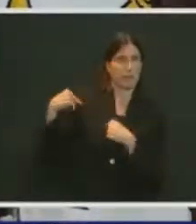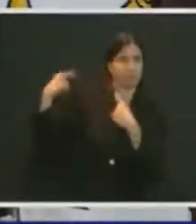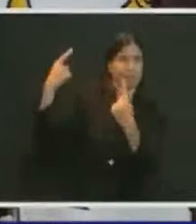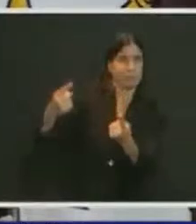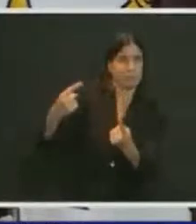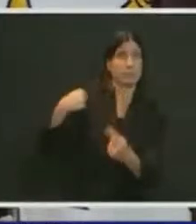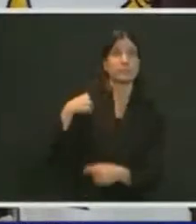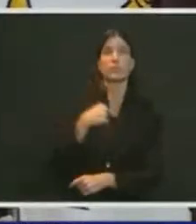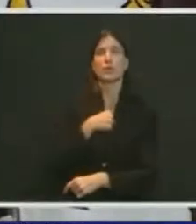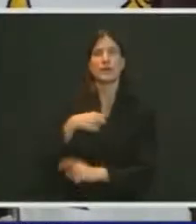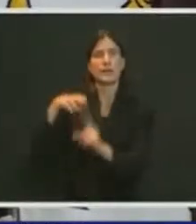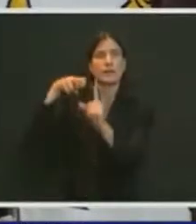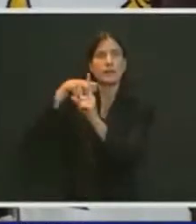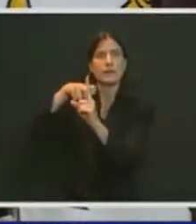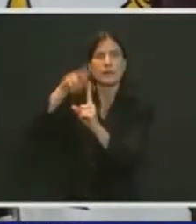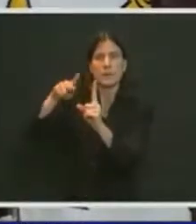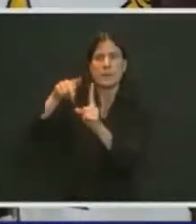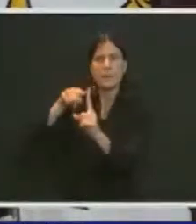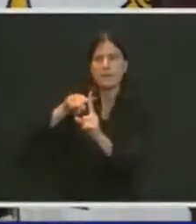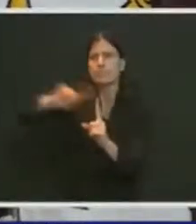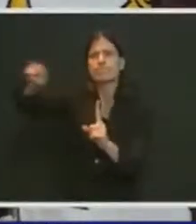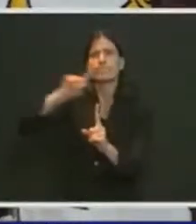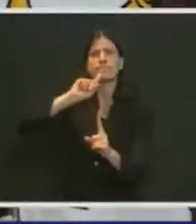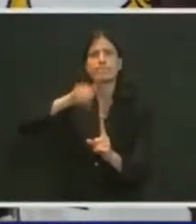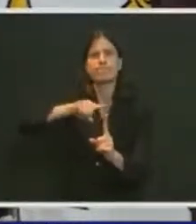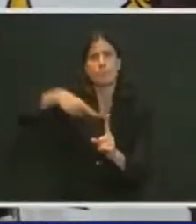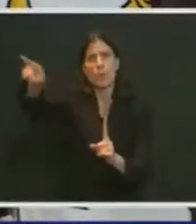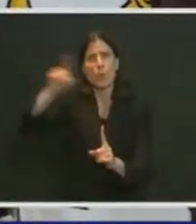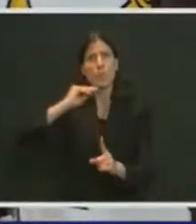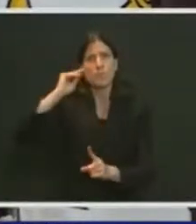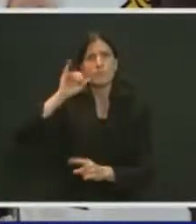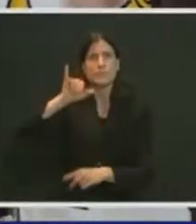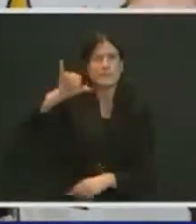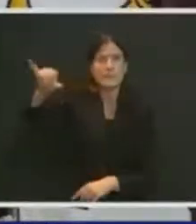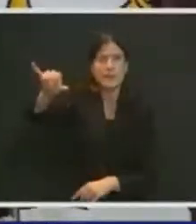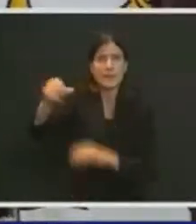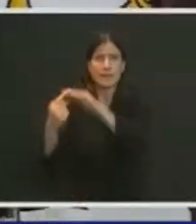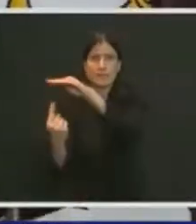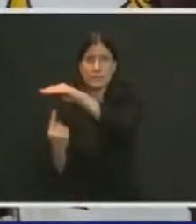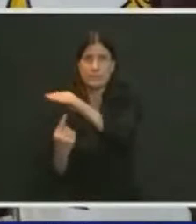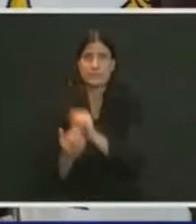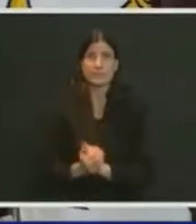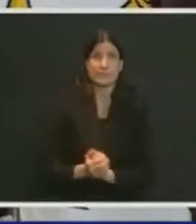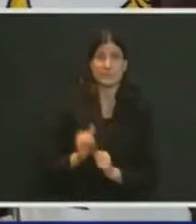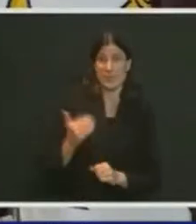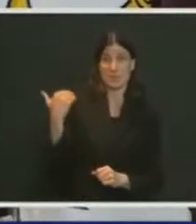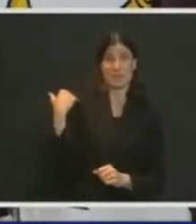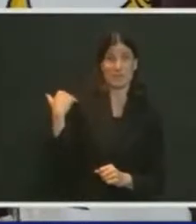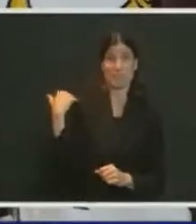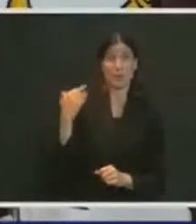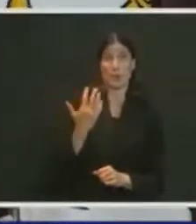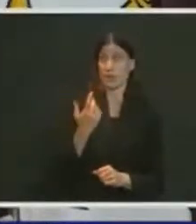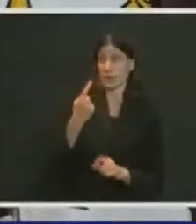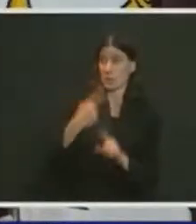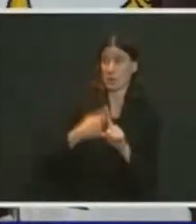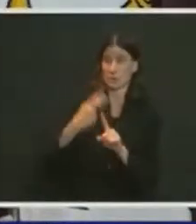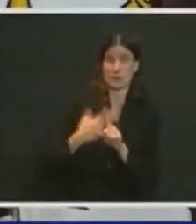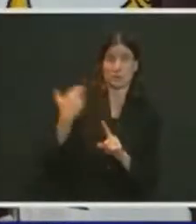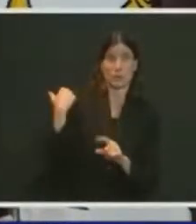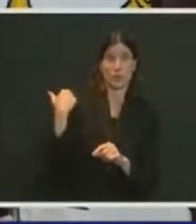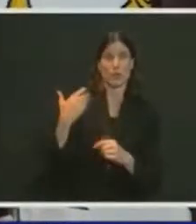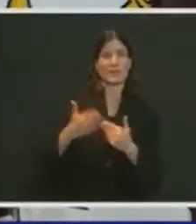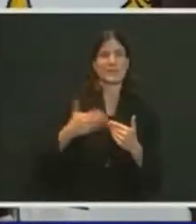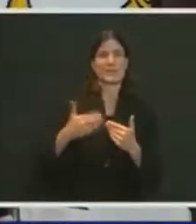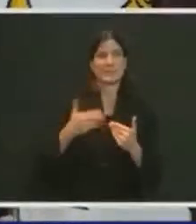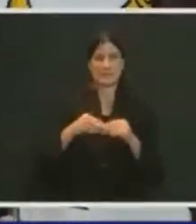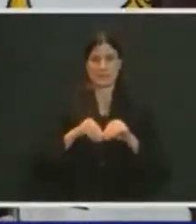are not. Our ability to calculate it today is so much more accurate than it was a month ago. And if we keep doing everything we're doing